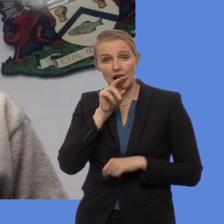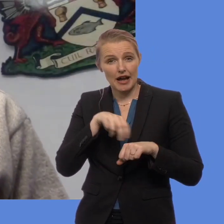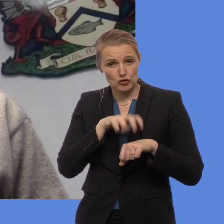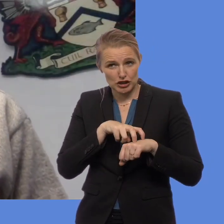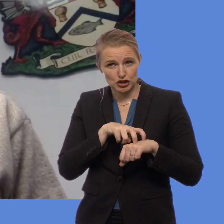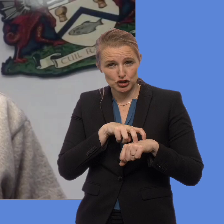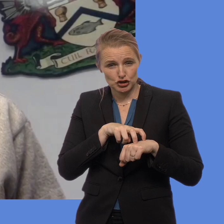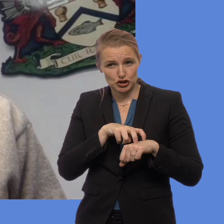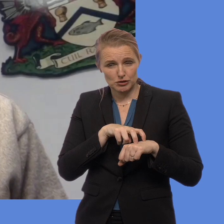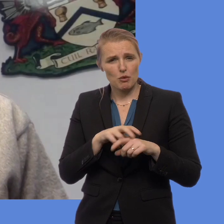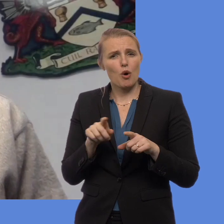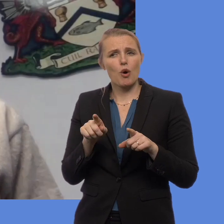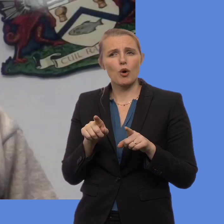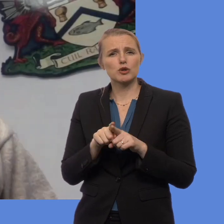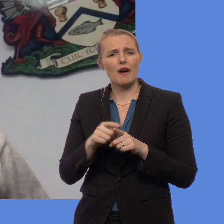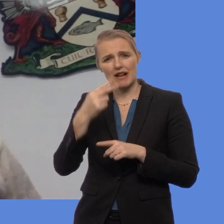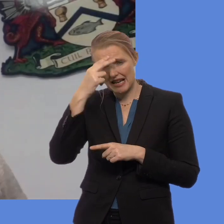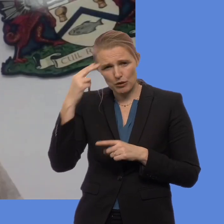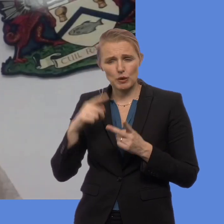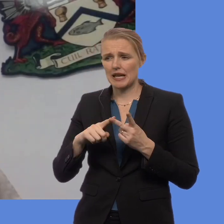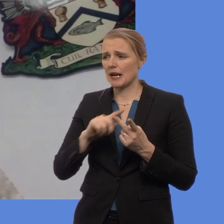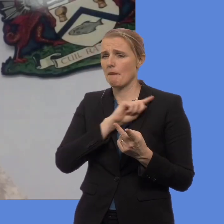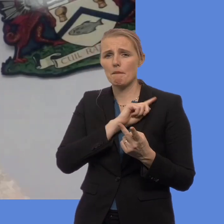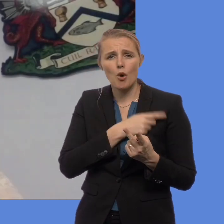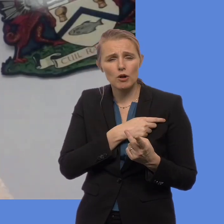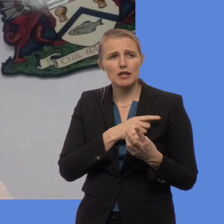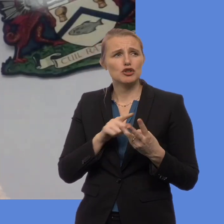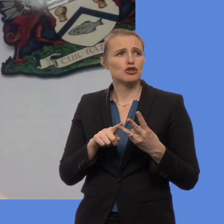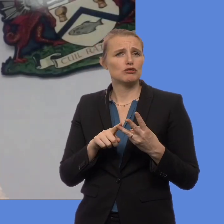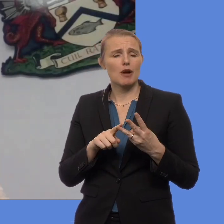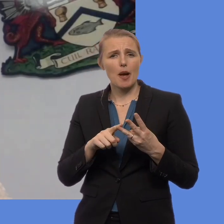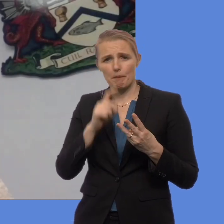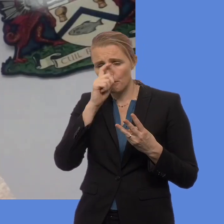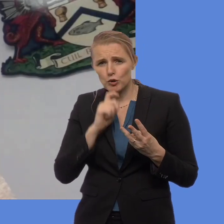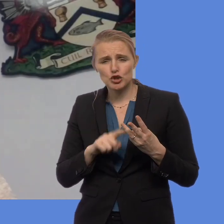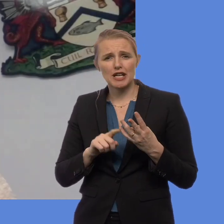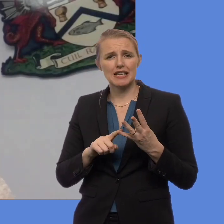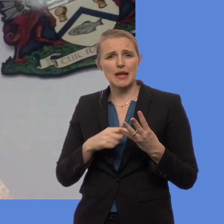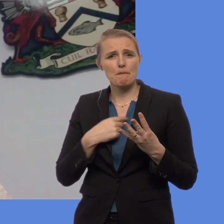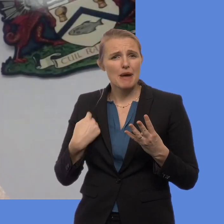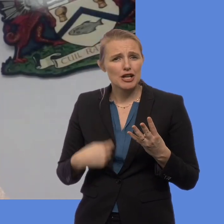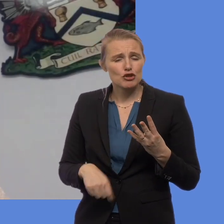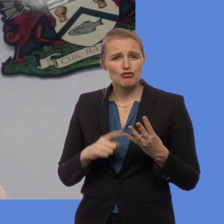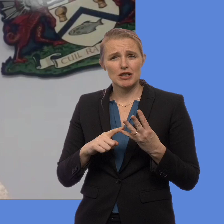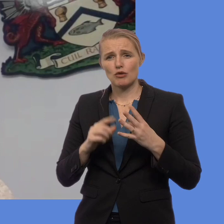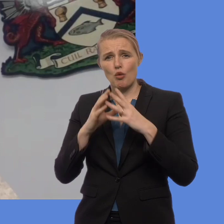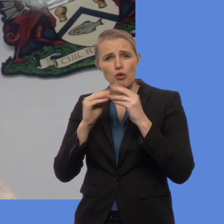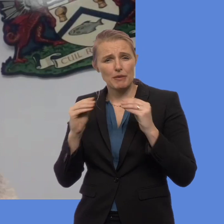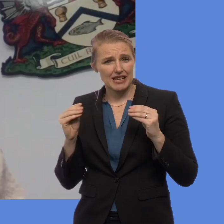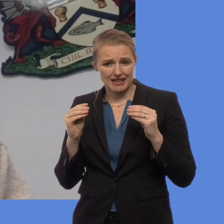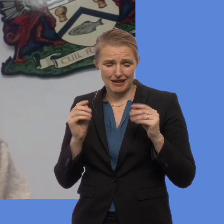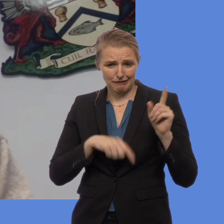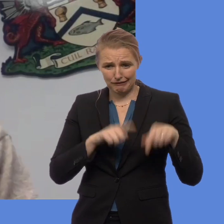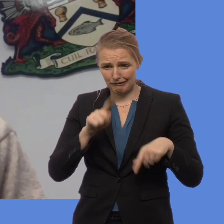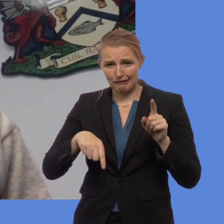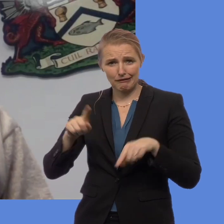Irish, but there's also Lithuanian, Polish, Portuguese, Mandarin, Arabic and Romanian people in